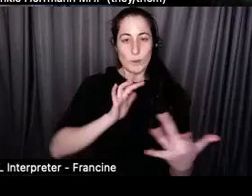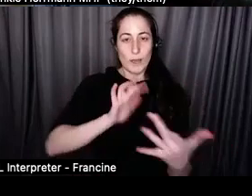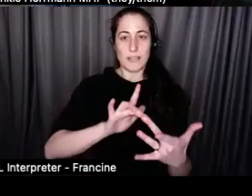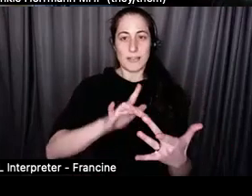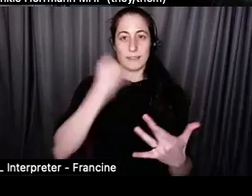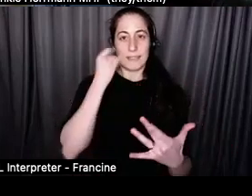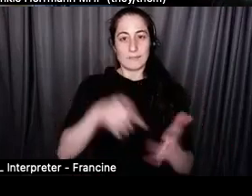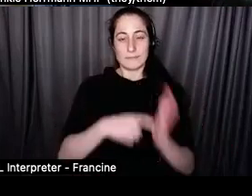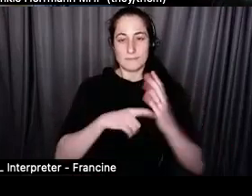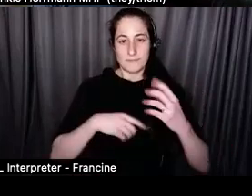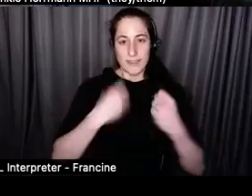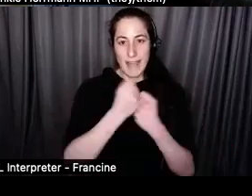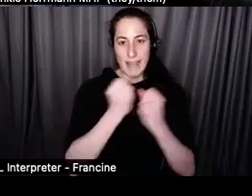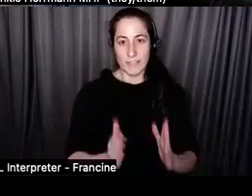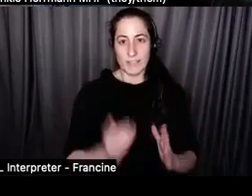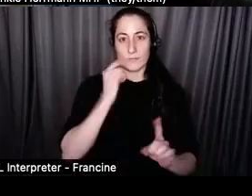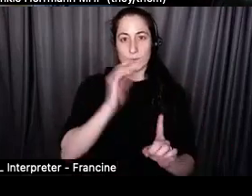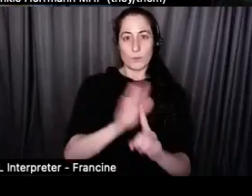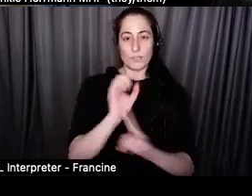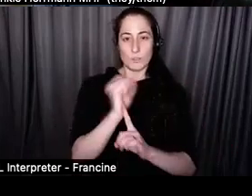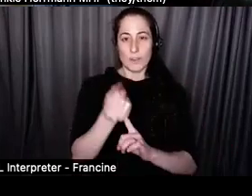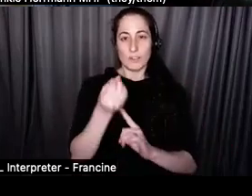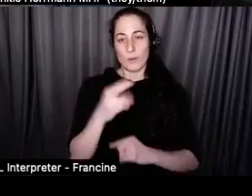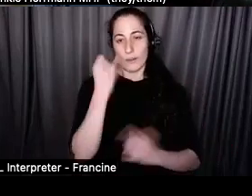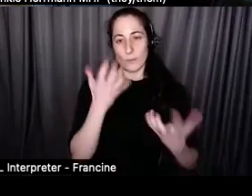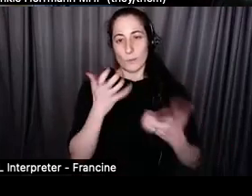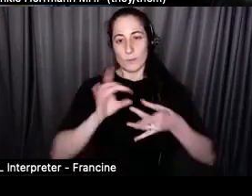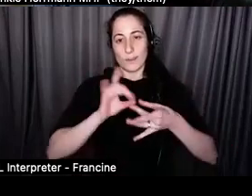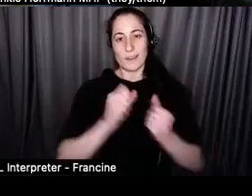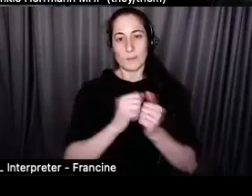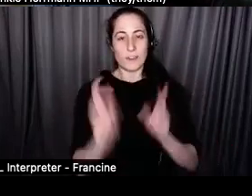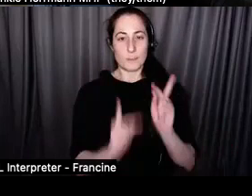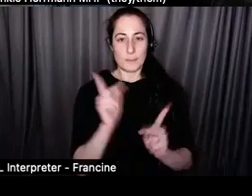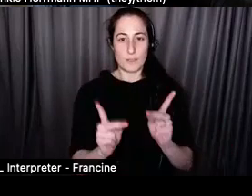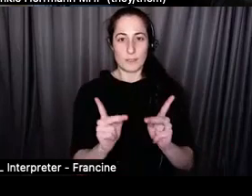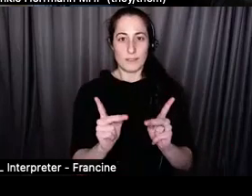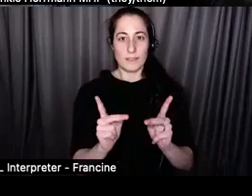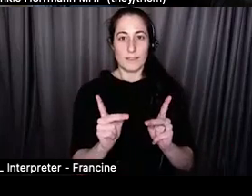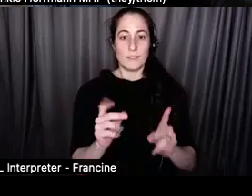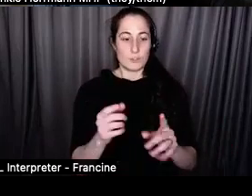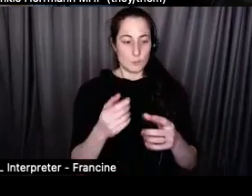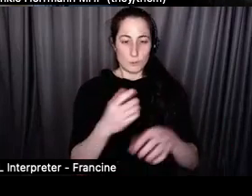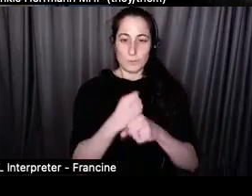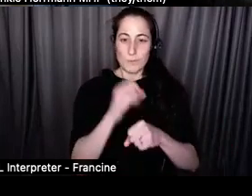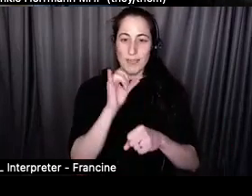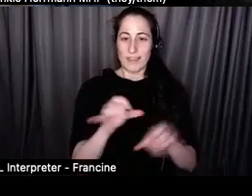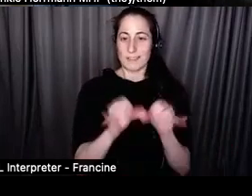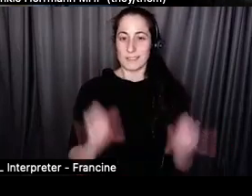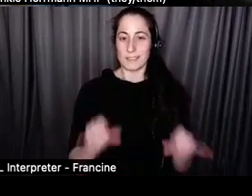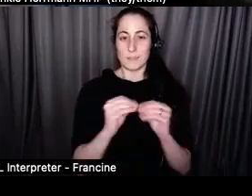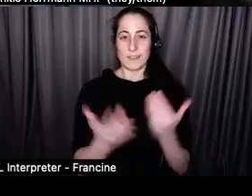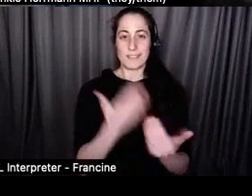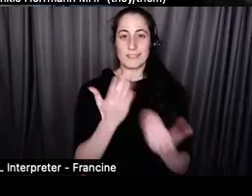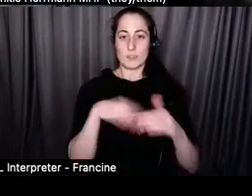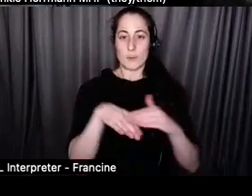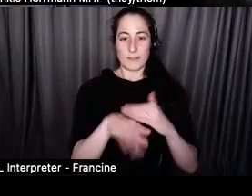advocate for your situation, or if you want to connect with others to make the Medicaid system easier to access. I will be